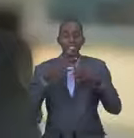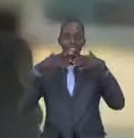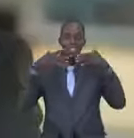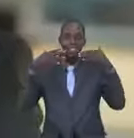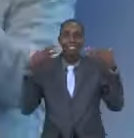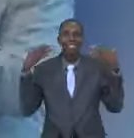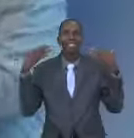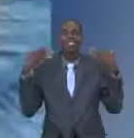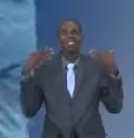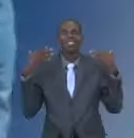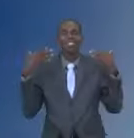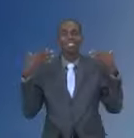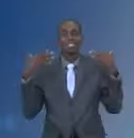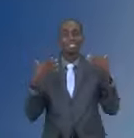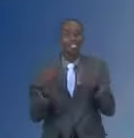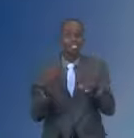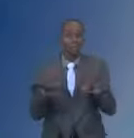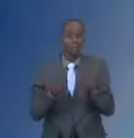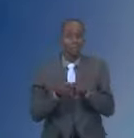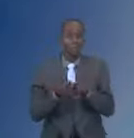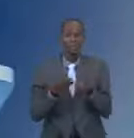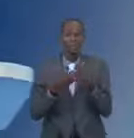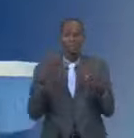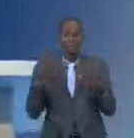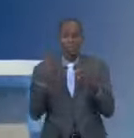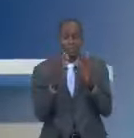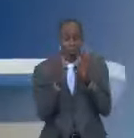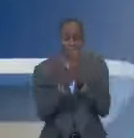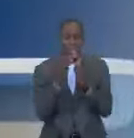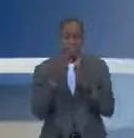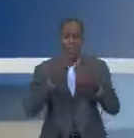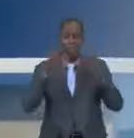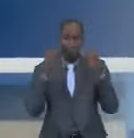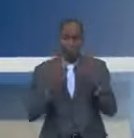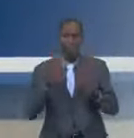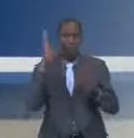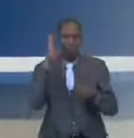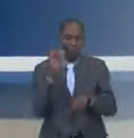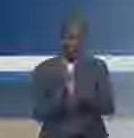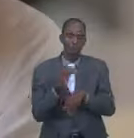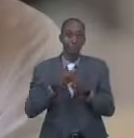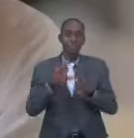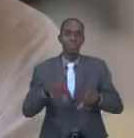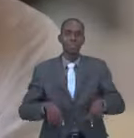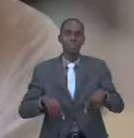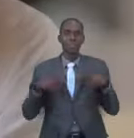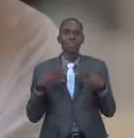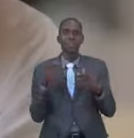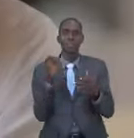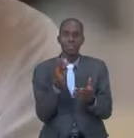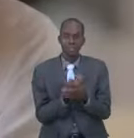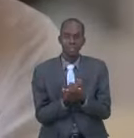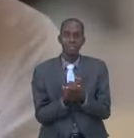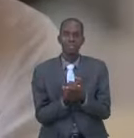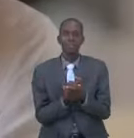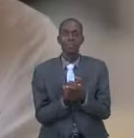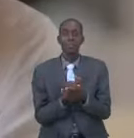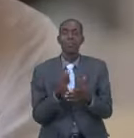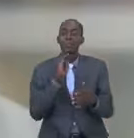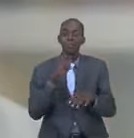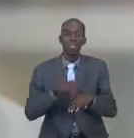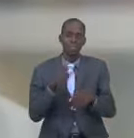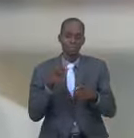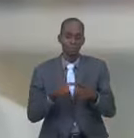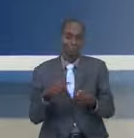this August. Even before the prayer, the power will operate in your life. Now's your time to rise